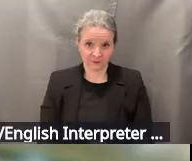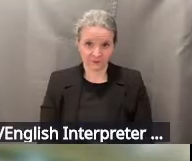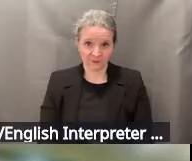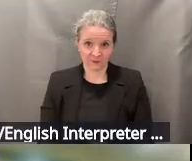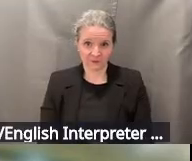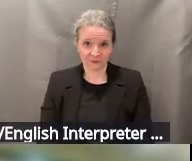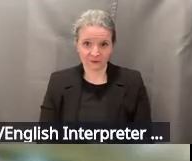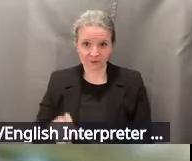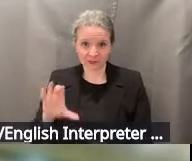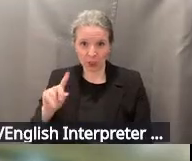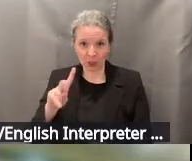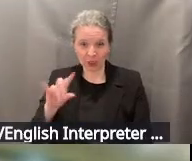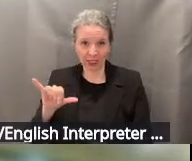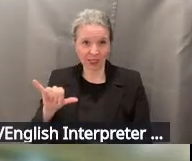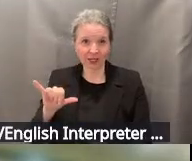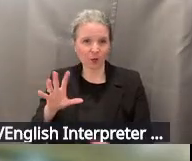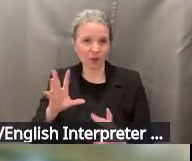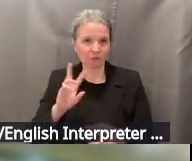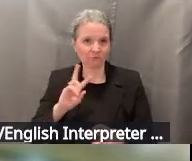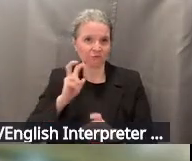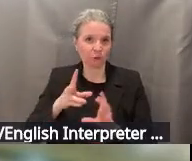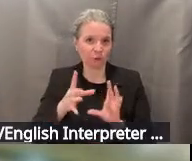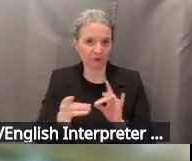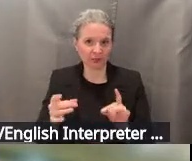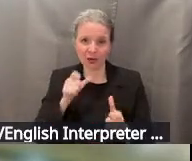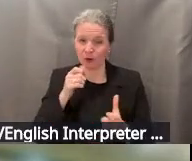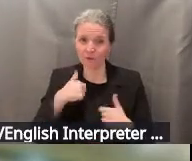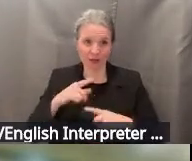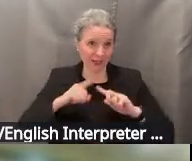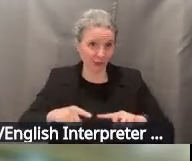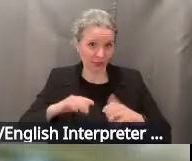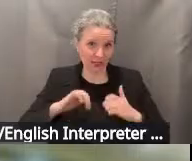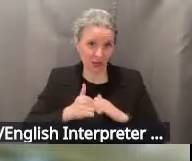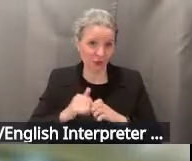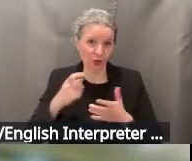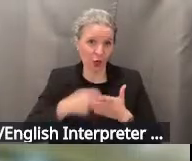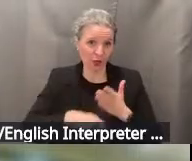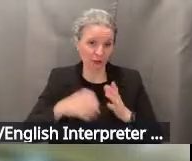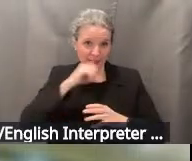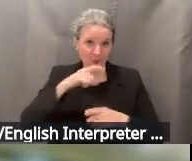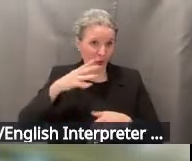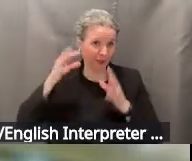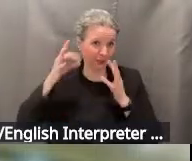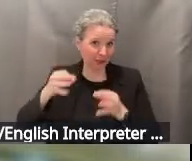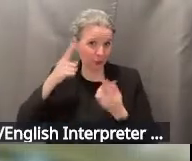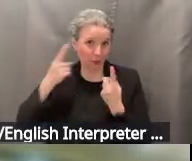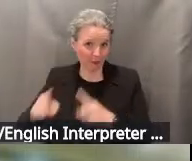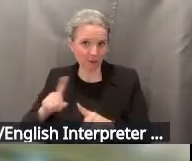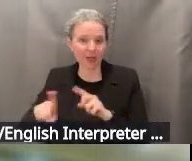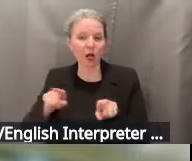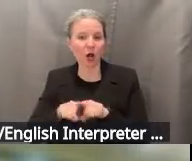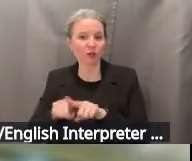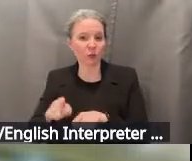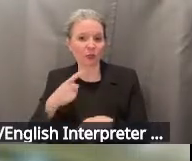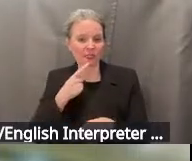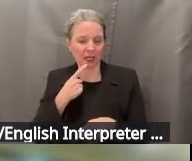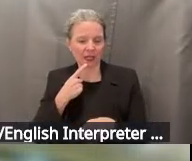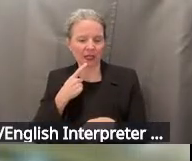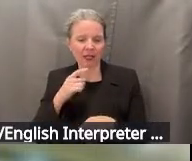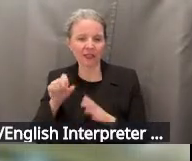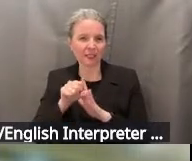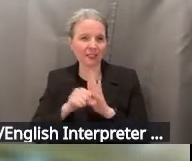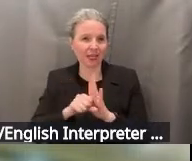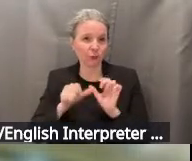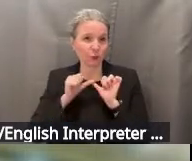Zachary, I would just jump in briefly and note that I don't have all the answers on how the cost estimates or decisions will get made, but I also would say the states